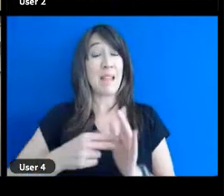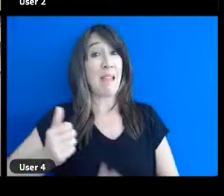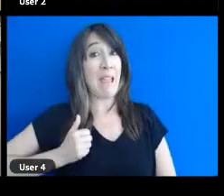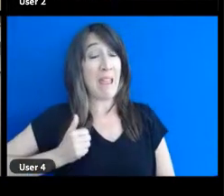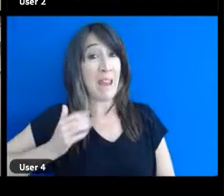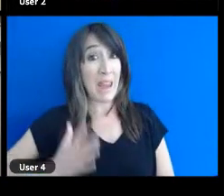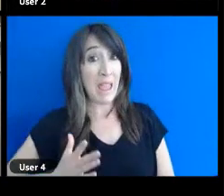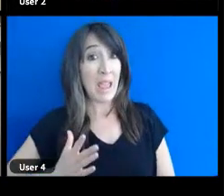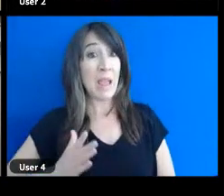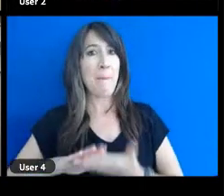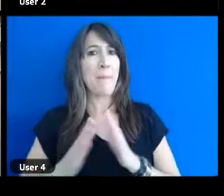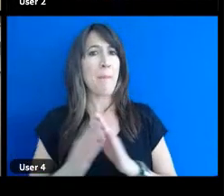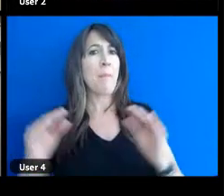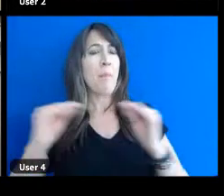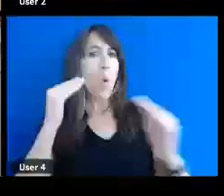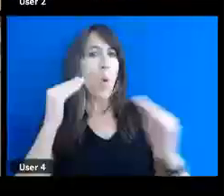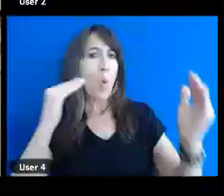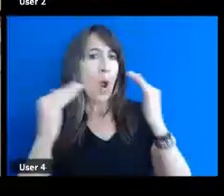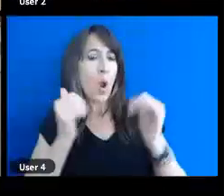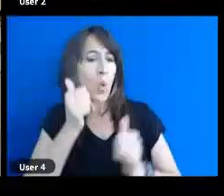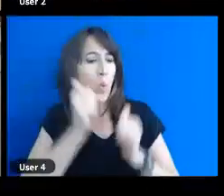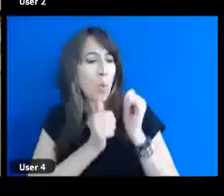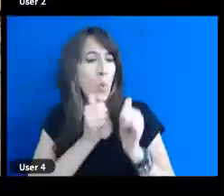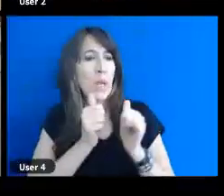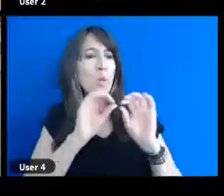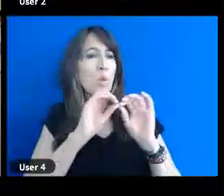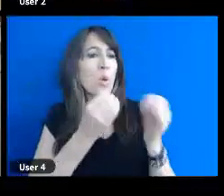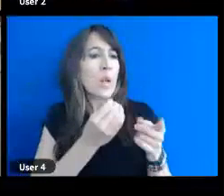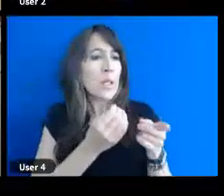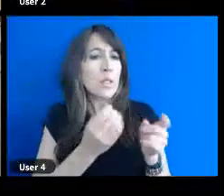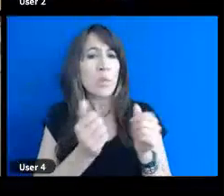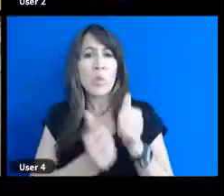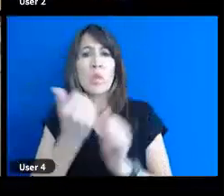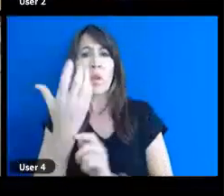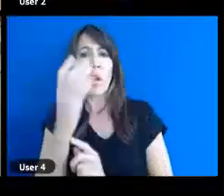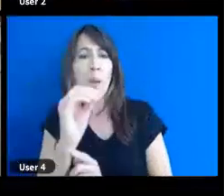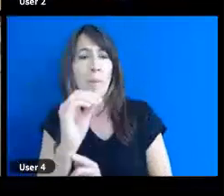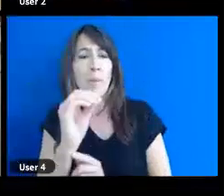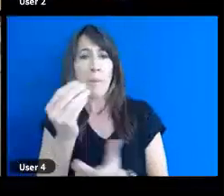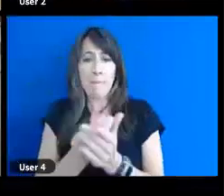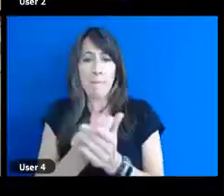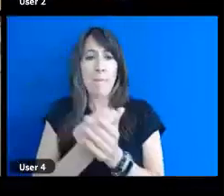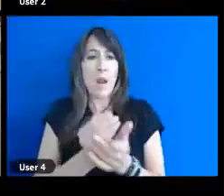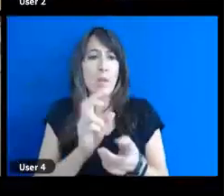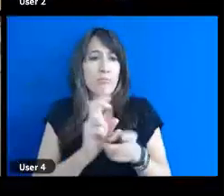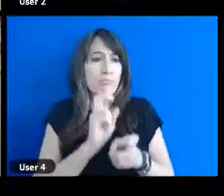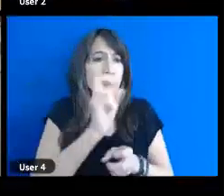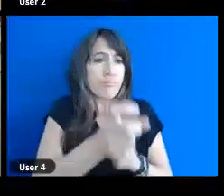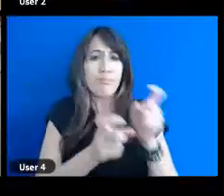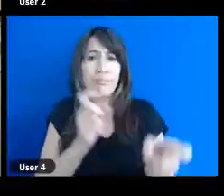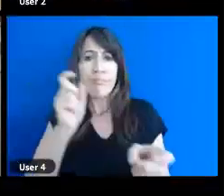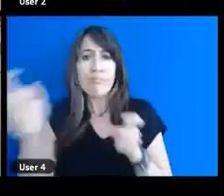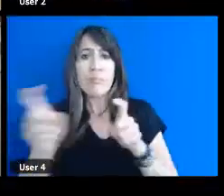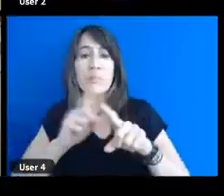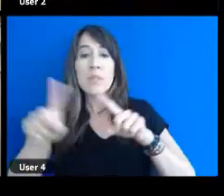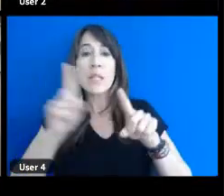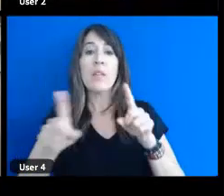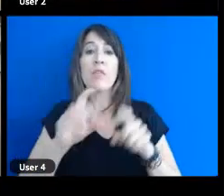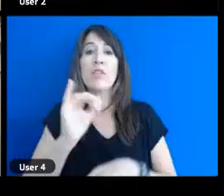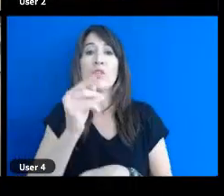businesses, Canadians were becoming very aware of which were the organizations that were donating